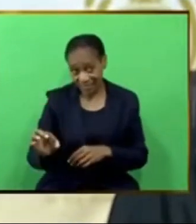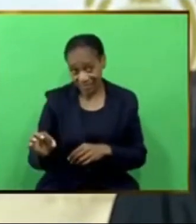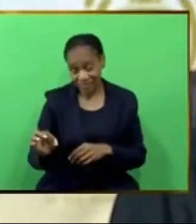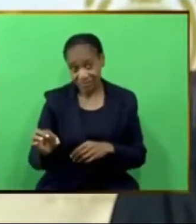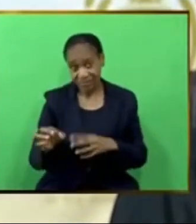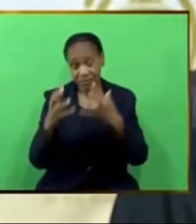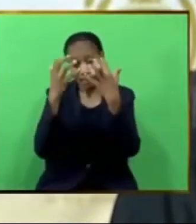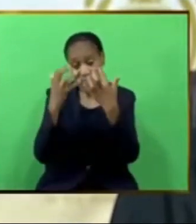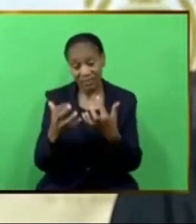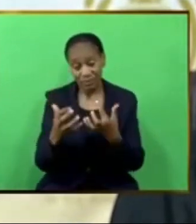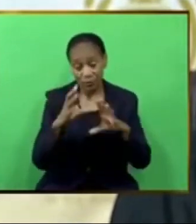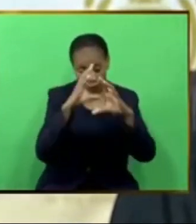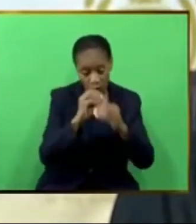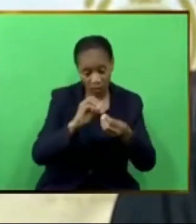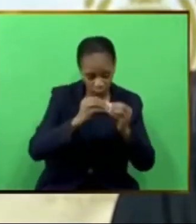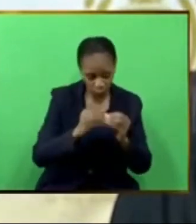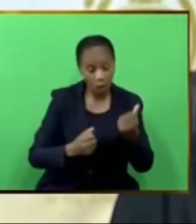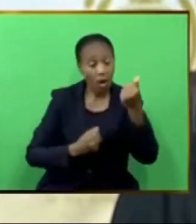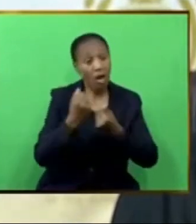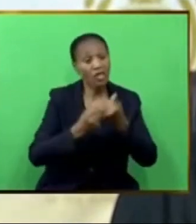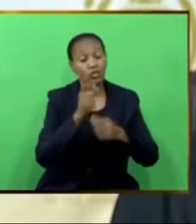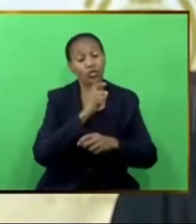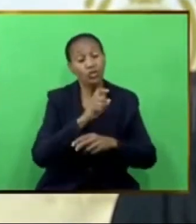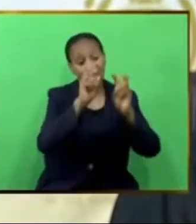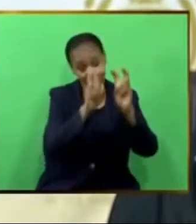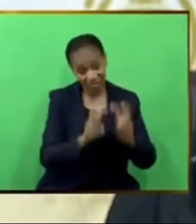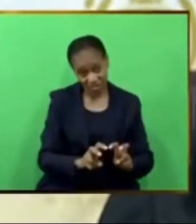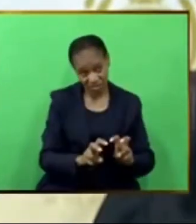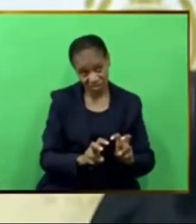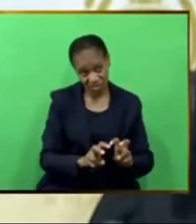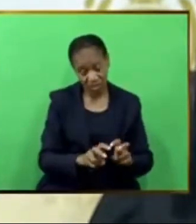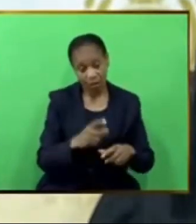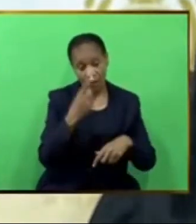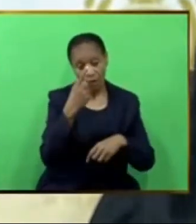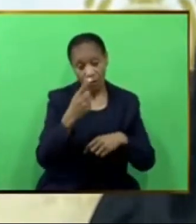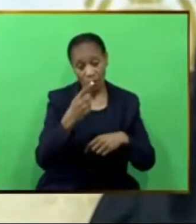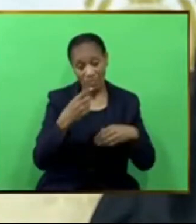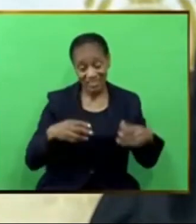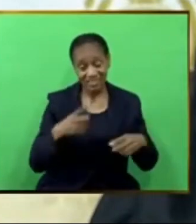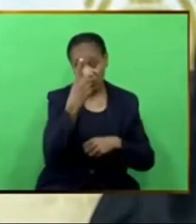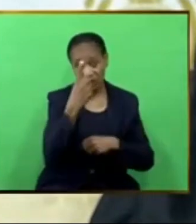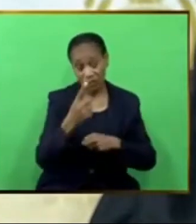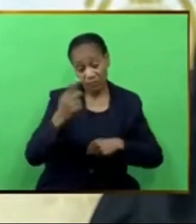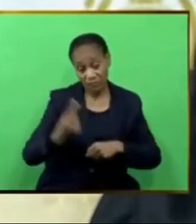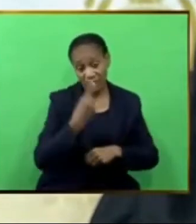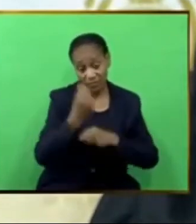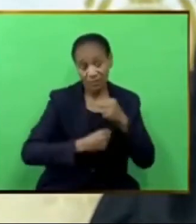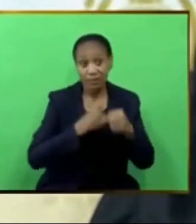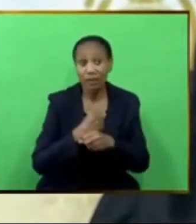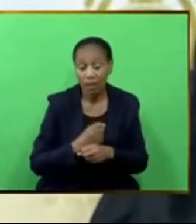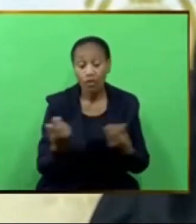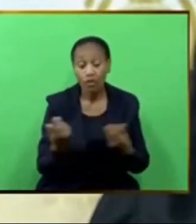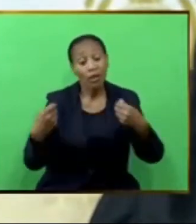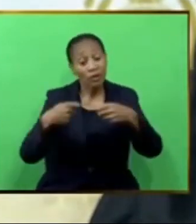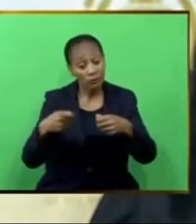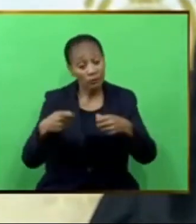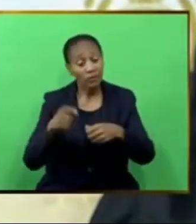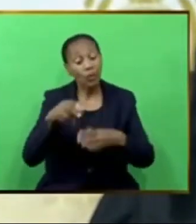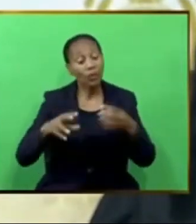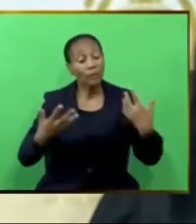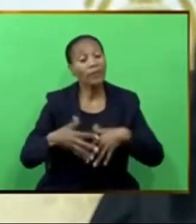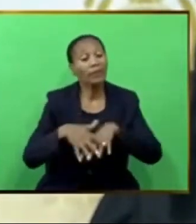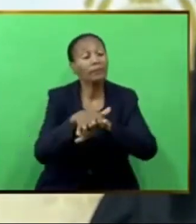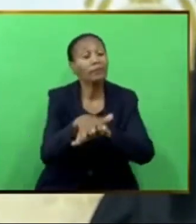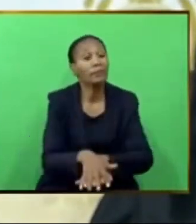spending on electric and hydrogen-powered vehicles in the first year. The incentive will be implemented in addition